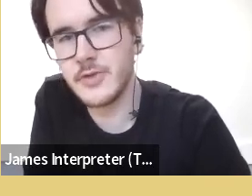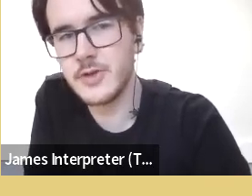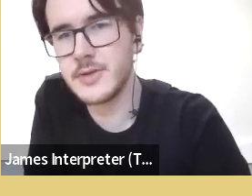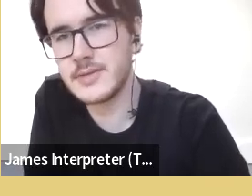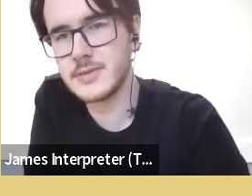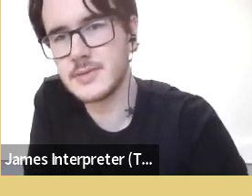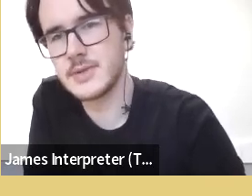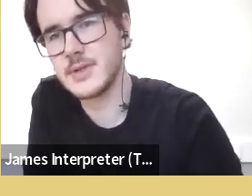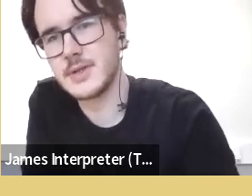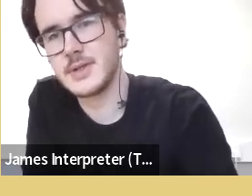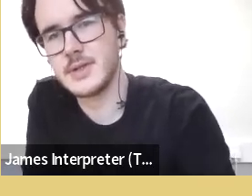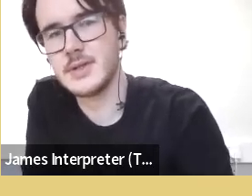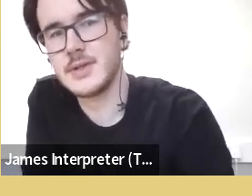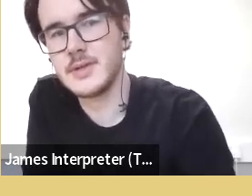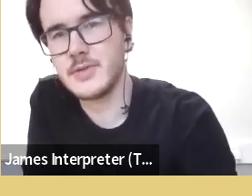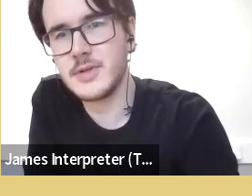Food.